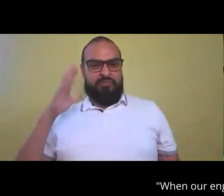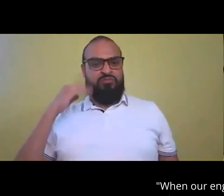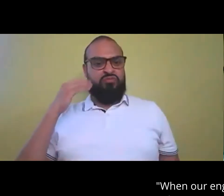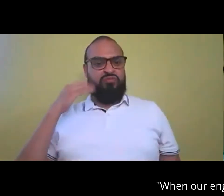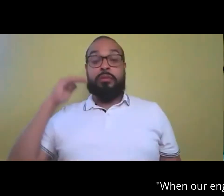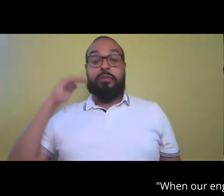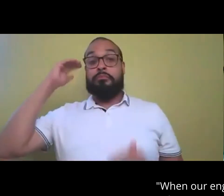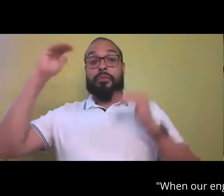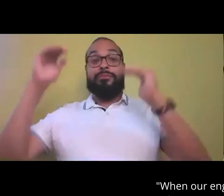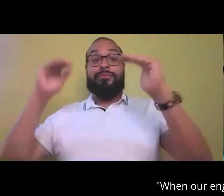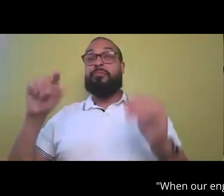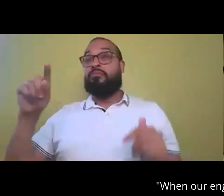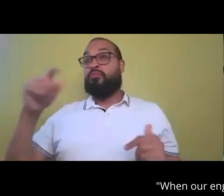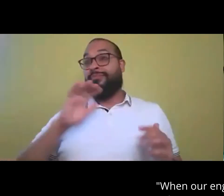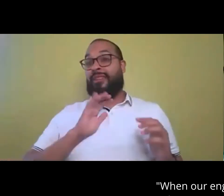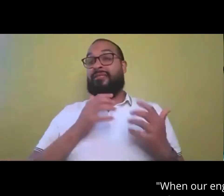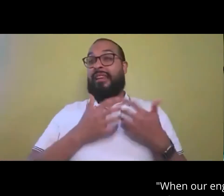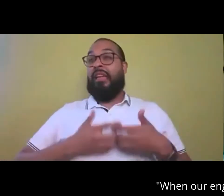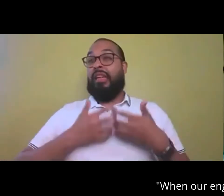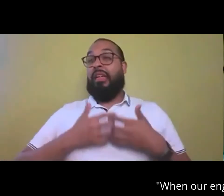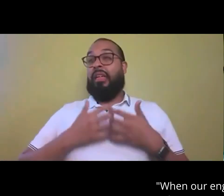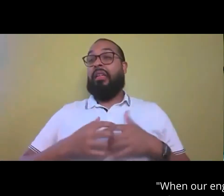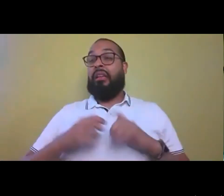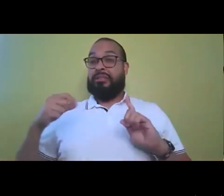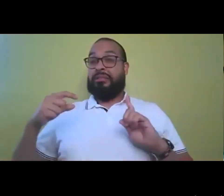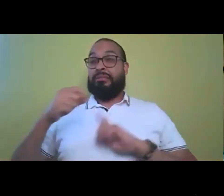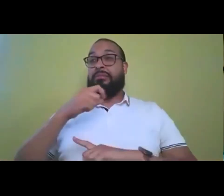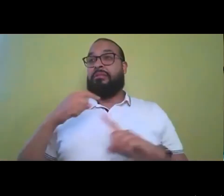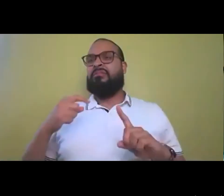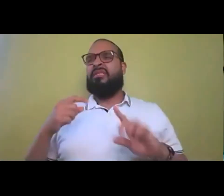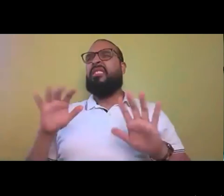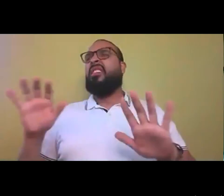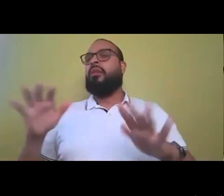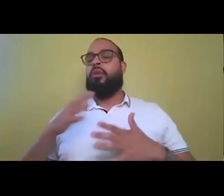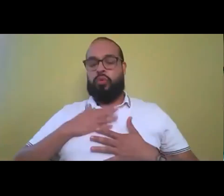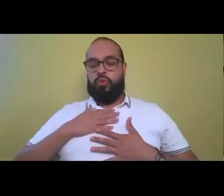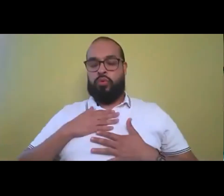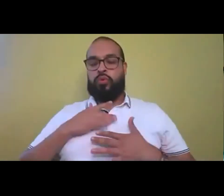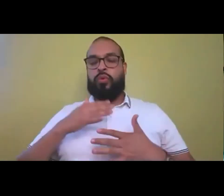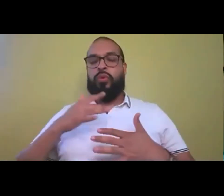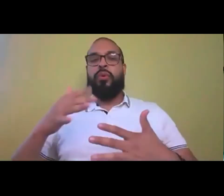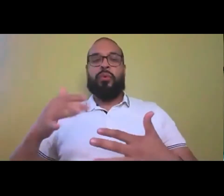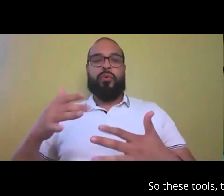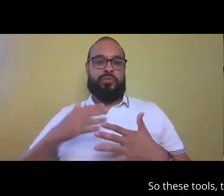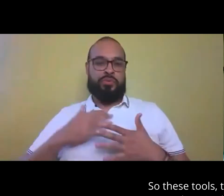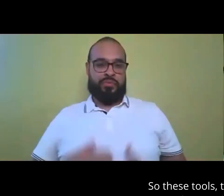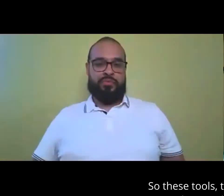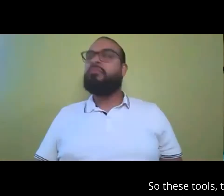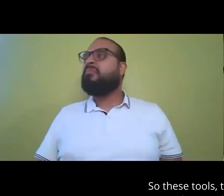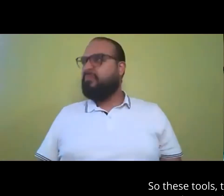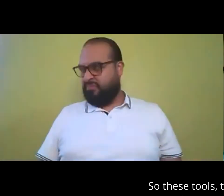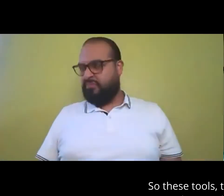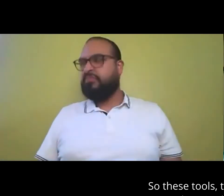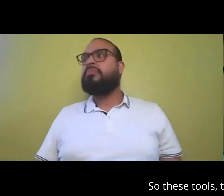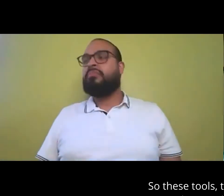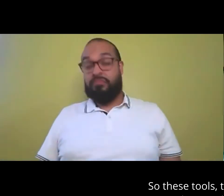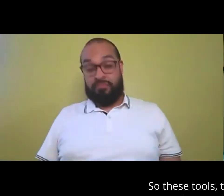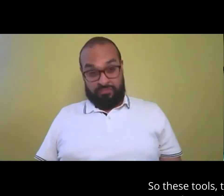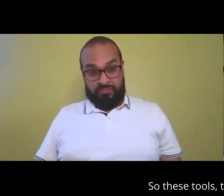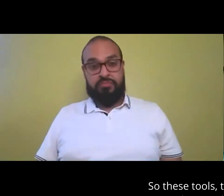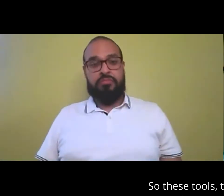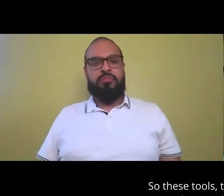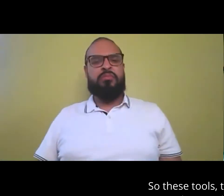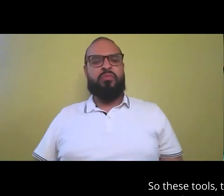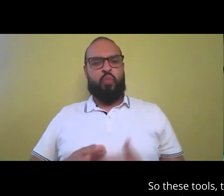our engine gets high, when our arousal goes up, just take a deep breath. So these tools, these